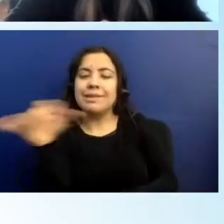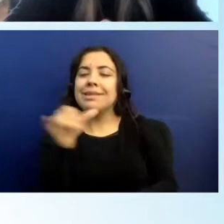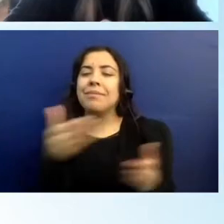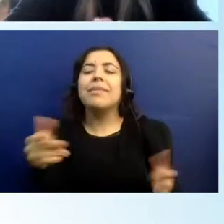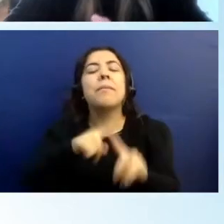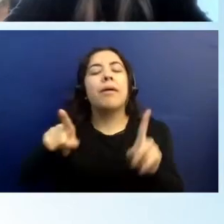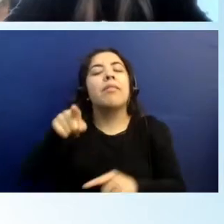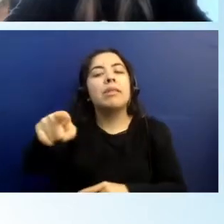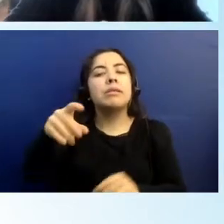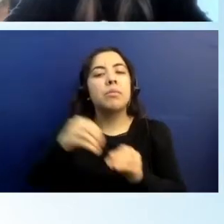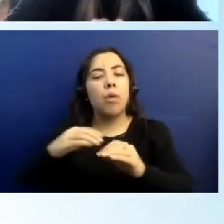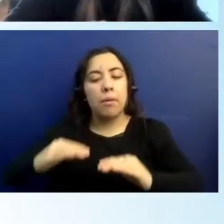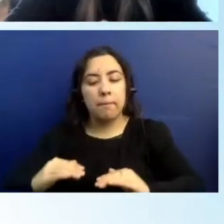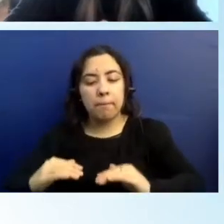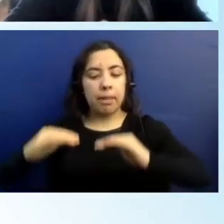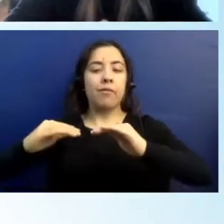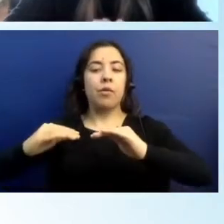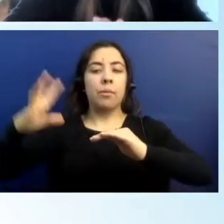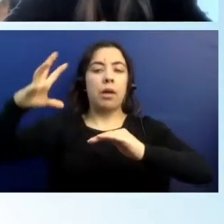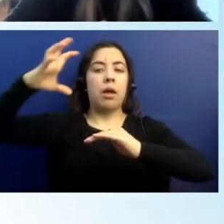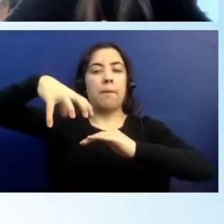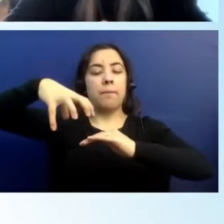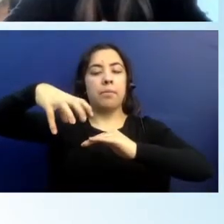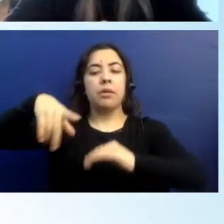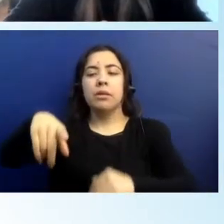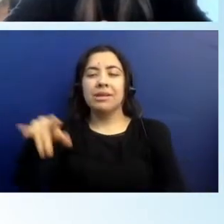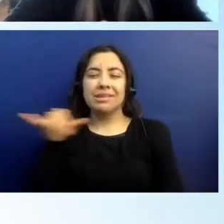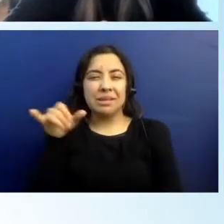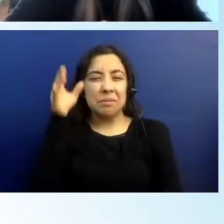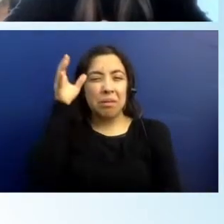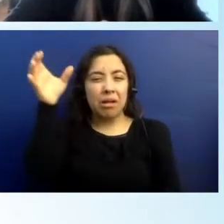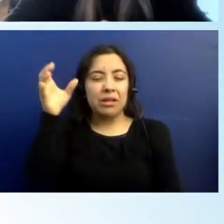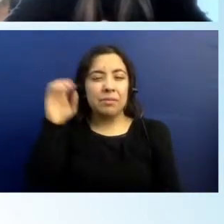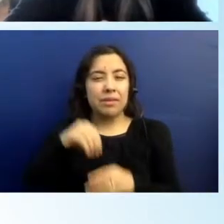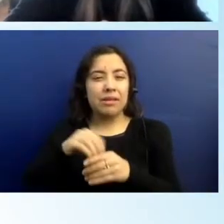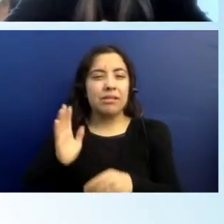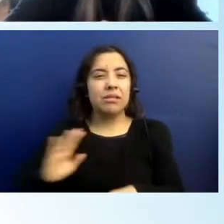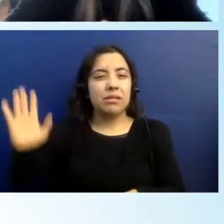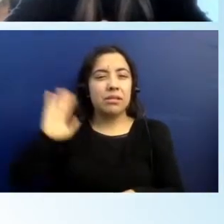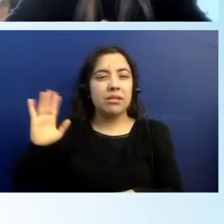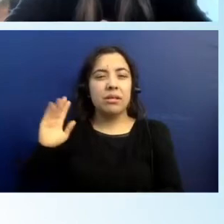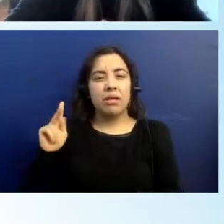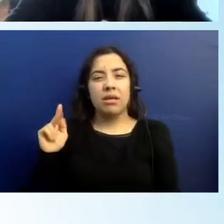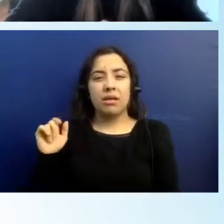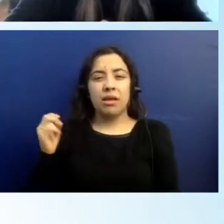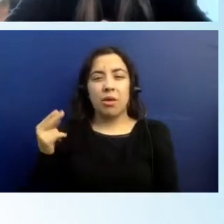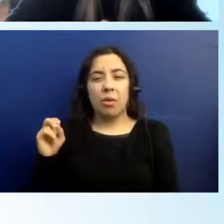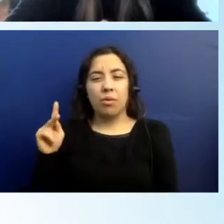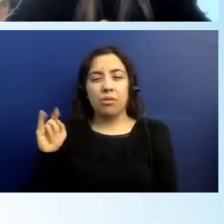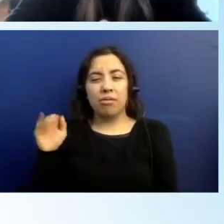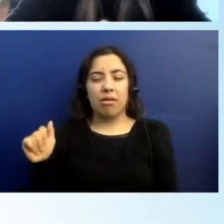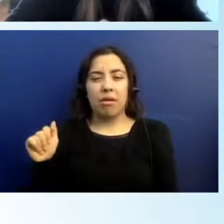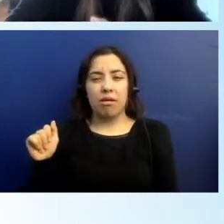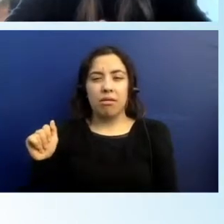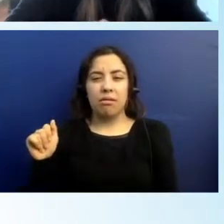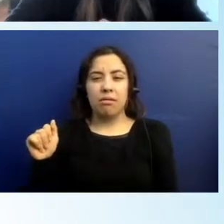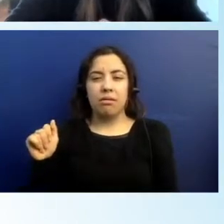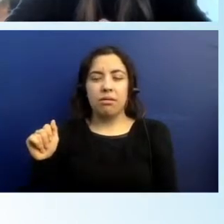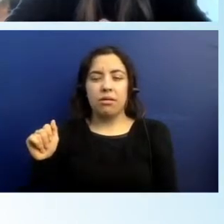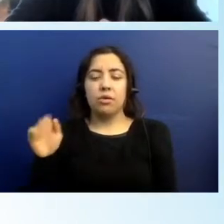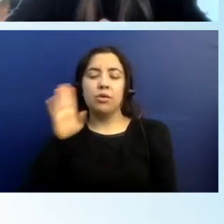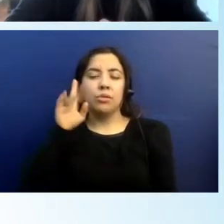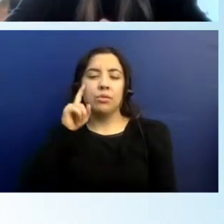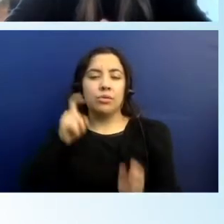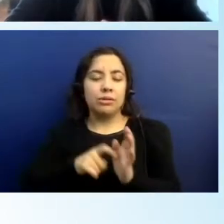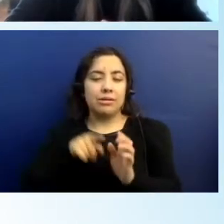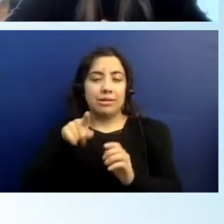similar to the platforms in Cahokia, and similar to platform mounds that you'd find from, you know, Minnesota all the way down to the Gulf